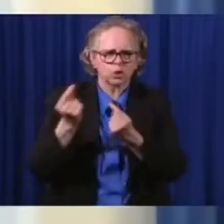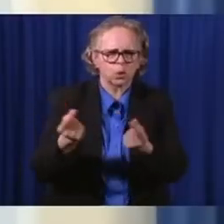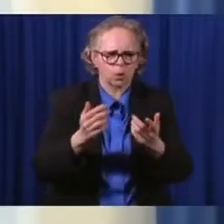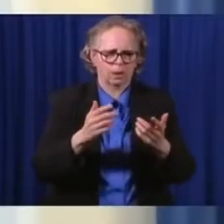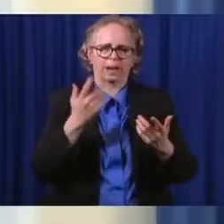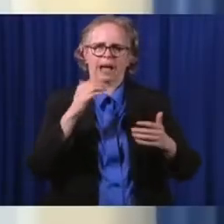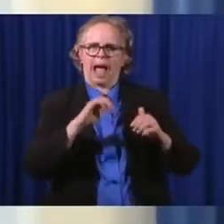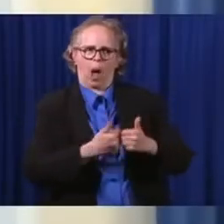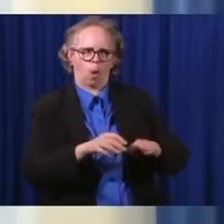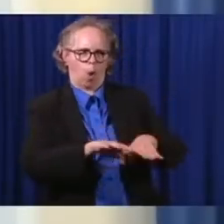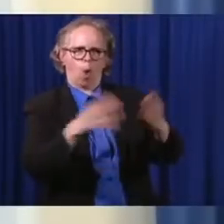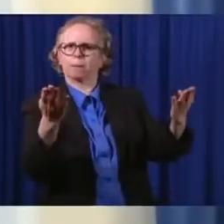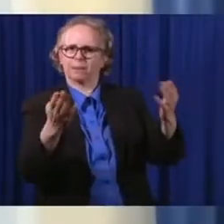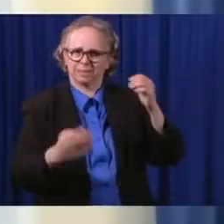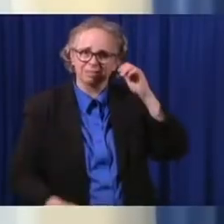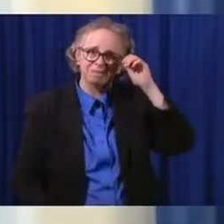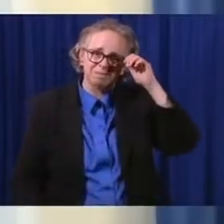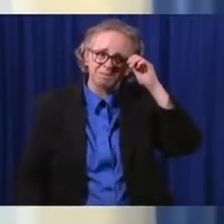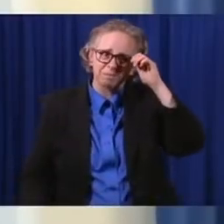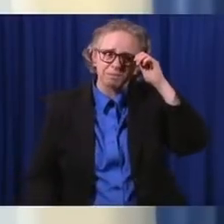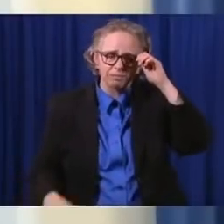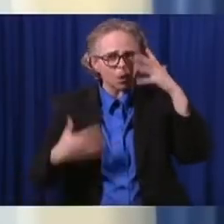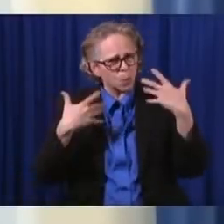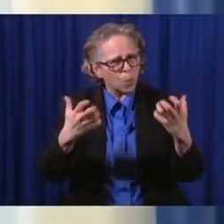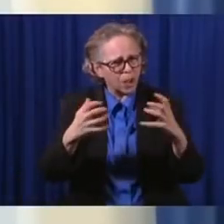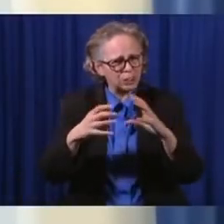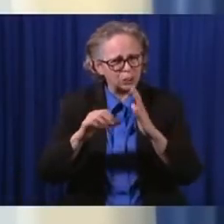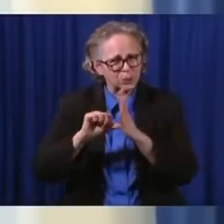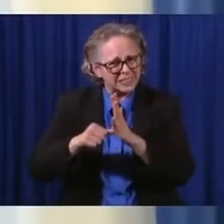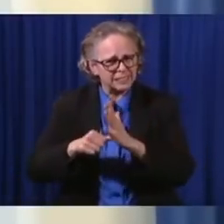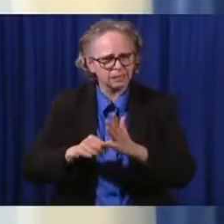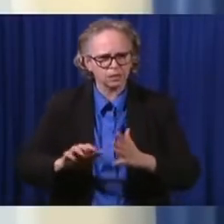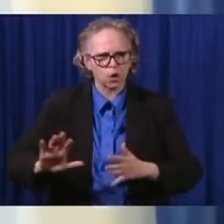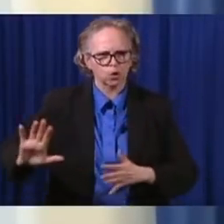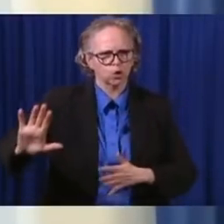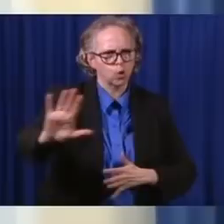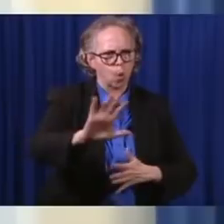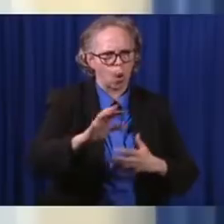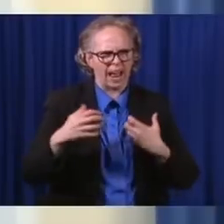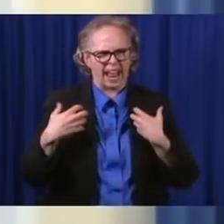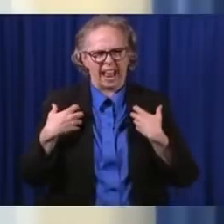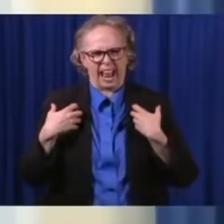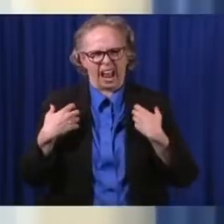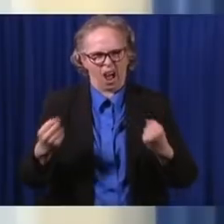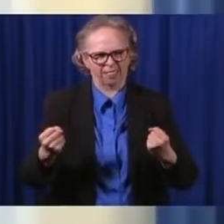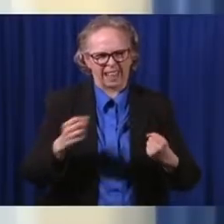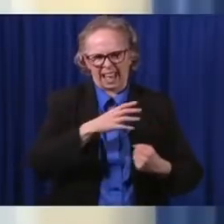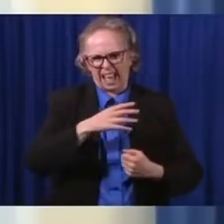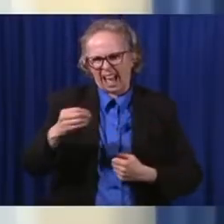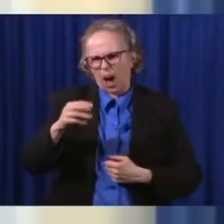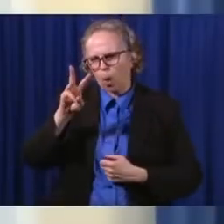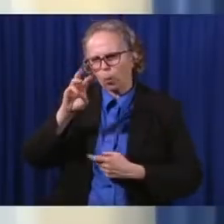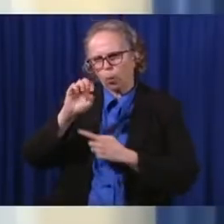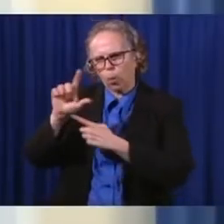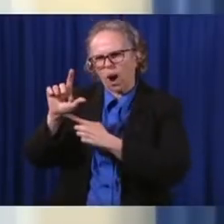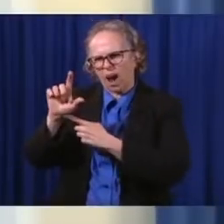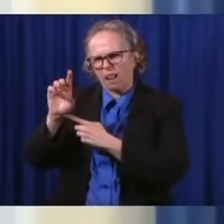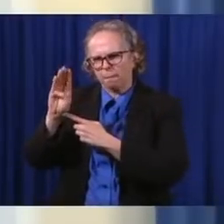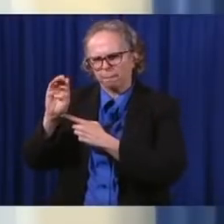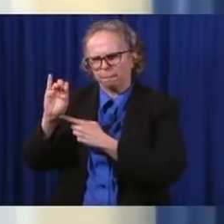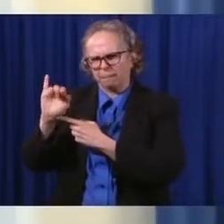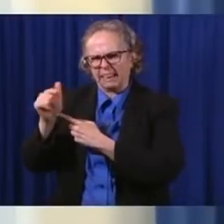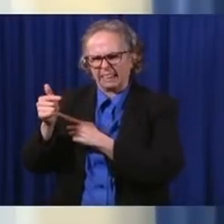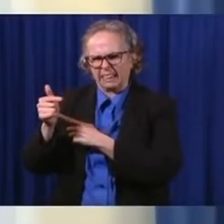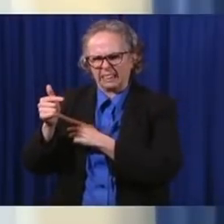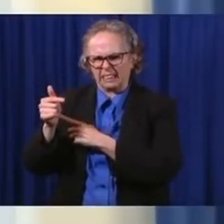say a little bit about your health and well-being. These are definitely no ordinary times. This is a shared experience that